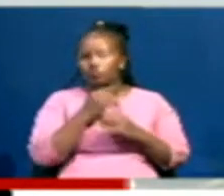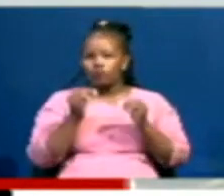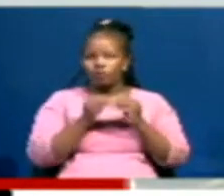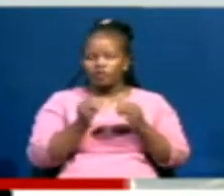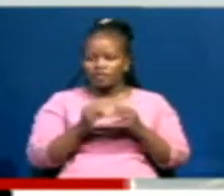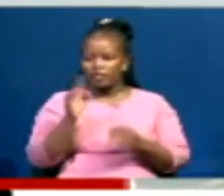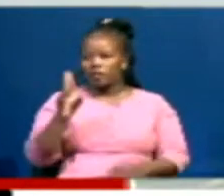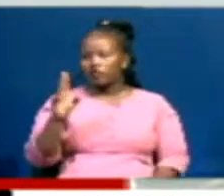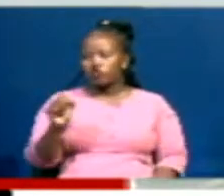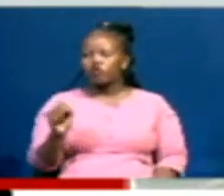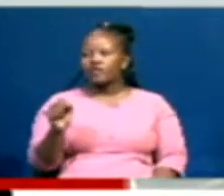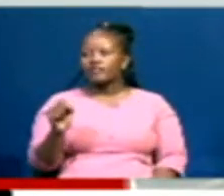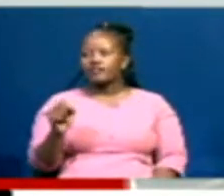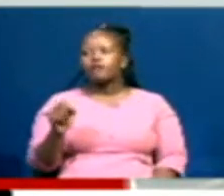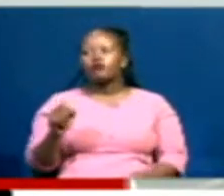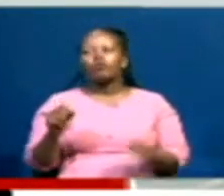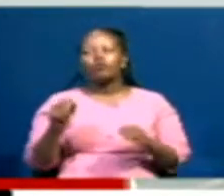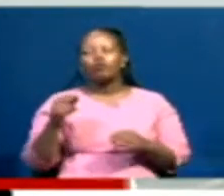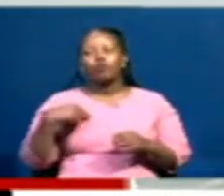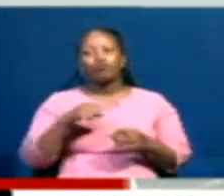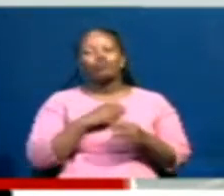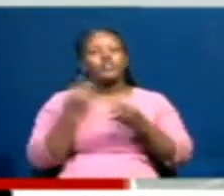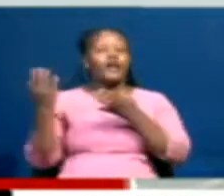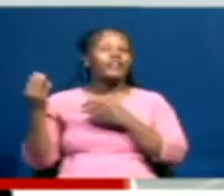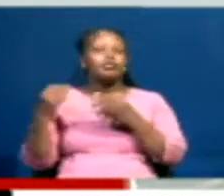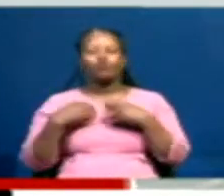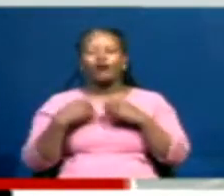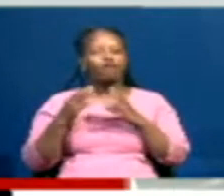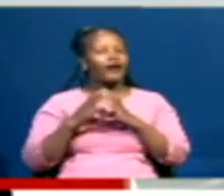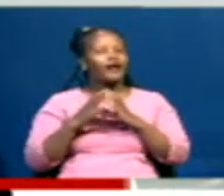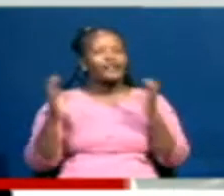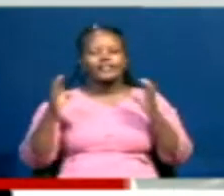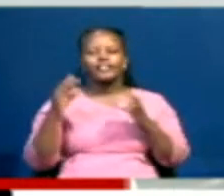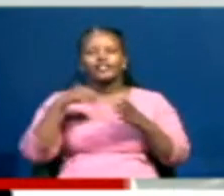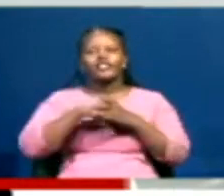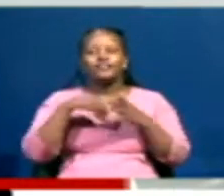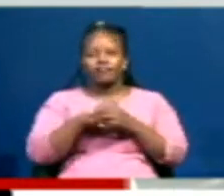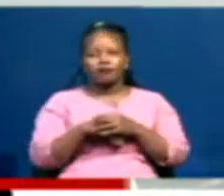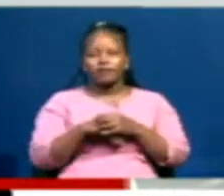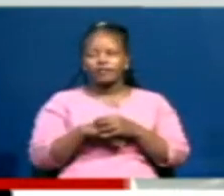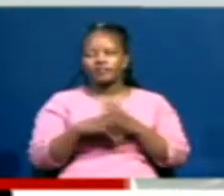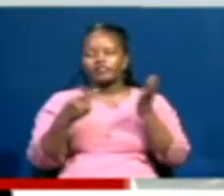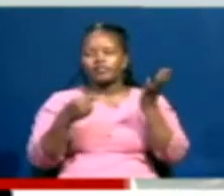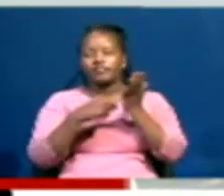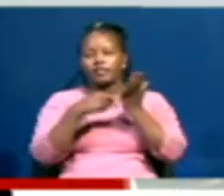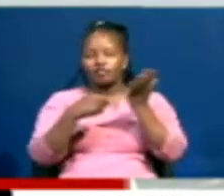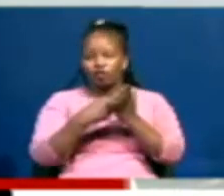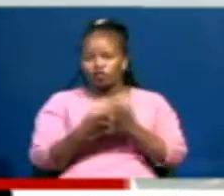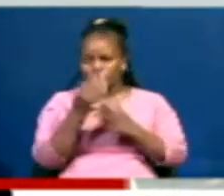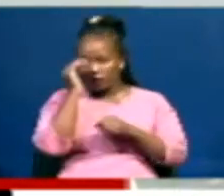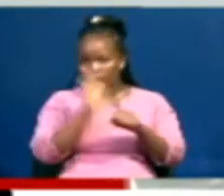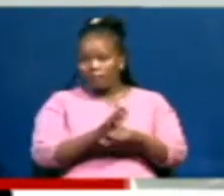countries. Expect to see an influx of investments in tech, because most of these people, they want to come here,